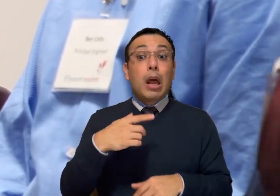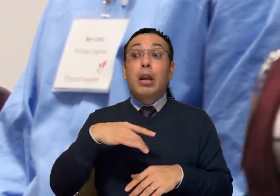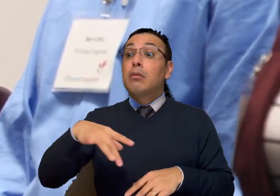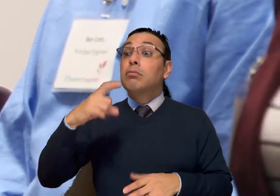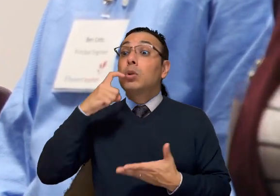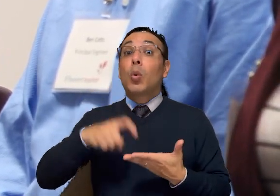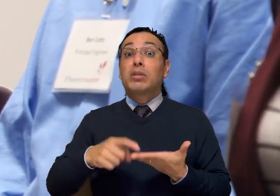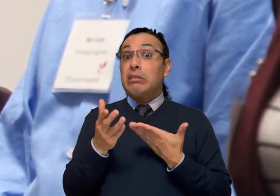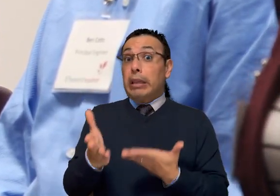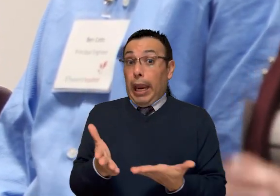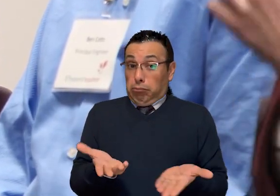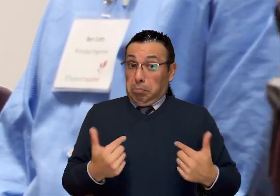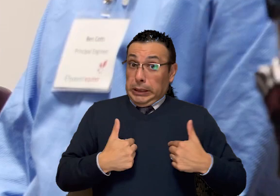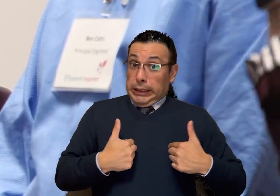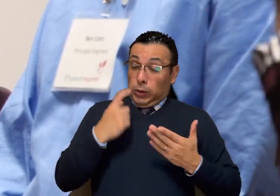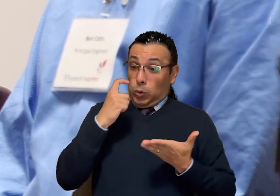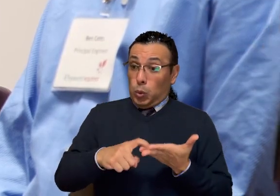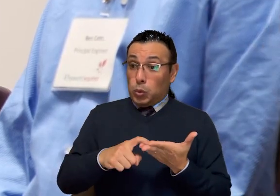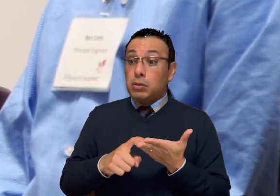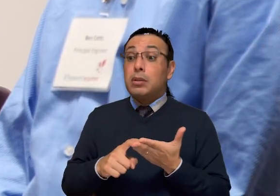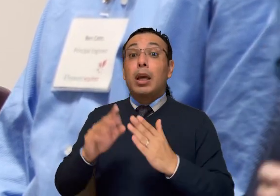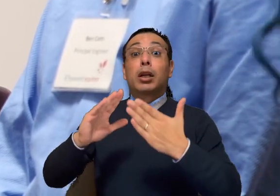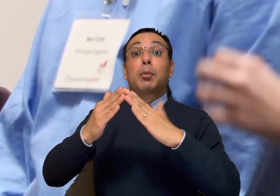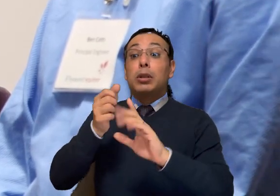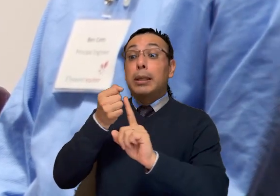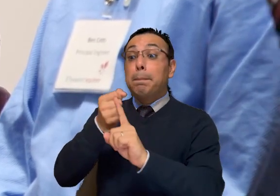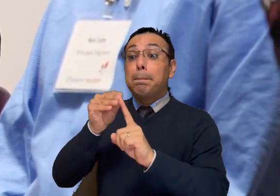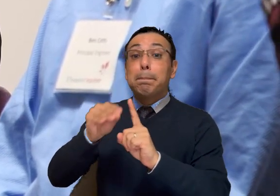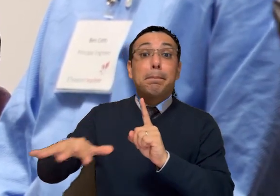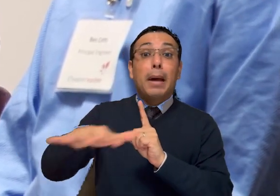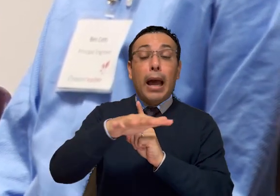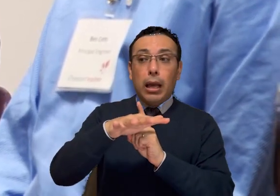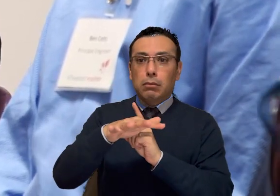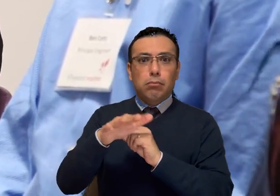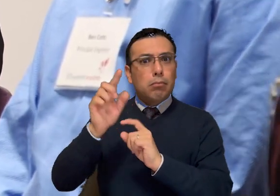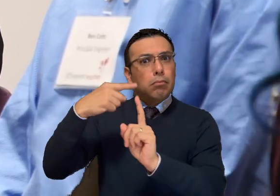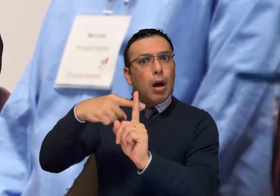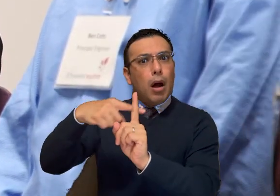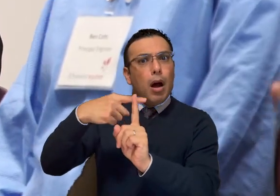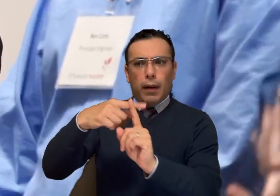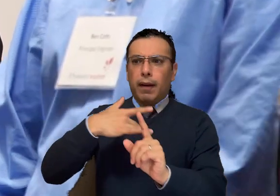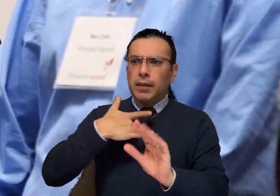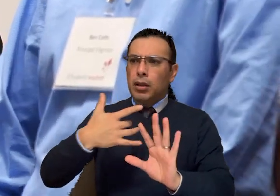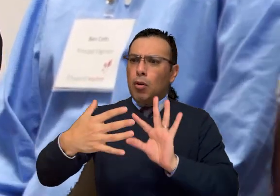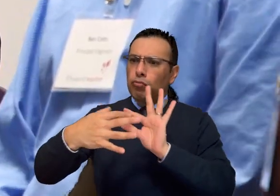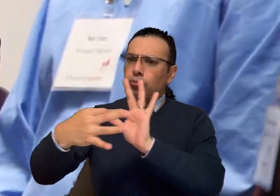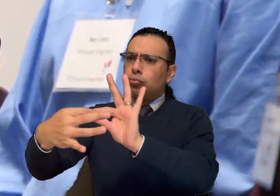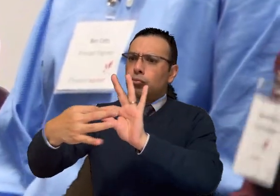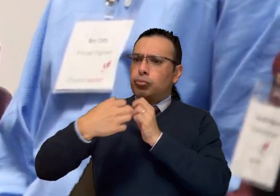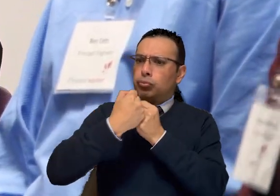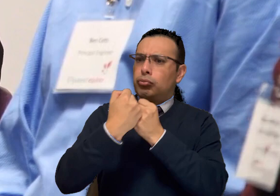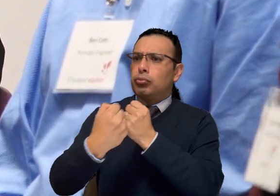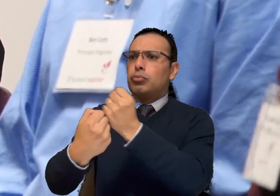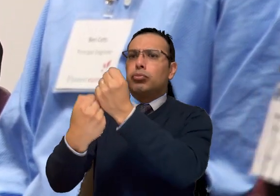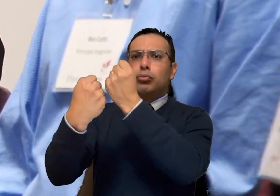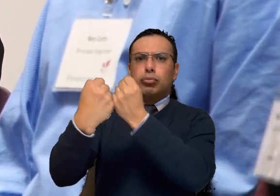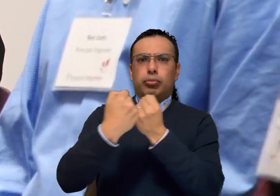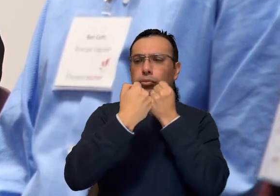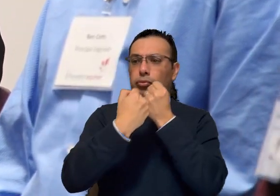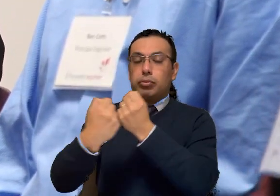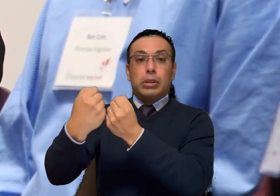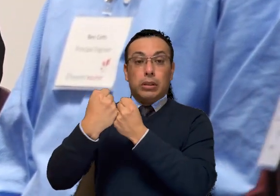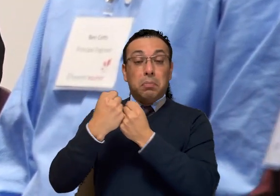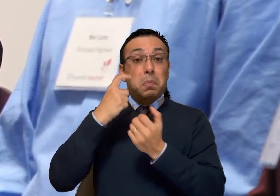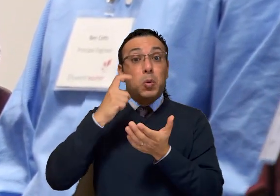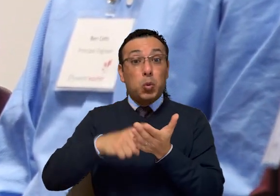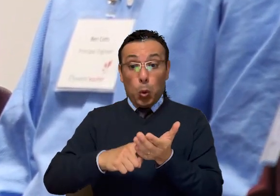formed a symbiosis there. We found that actually a lot of the structures form natural reefs, which is quite attractive to